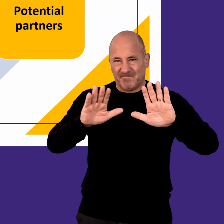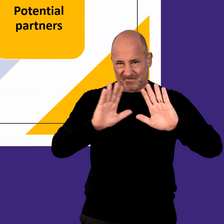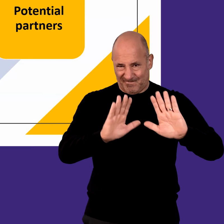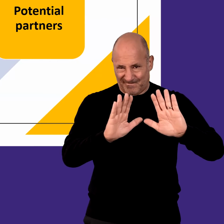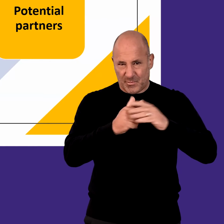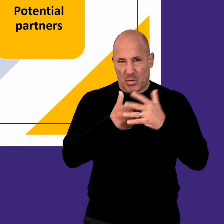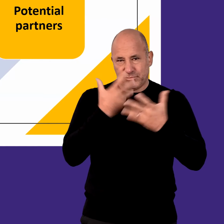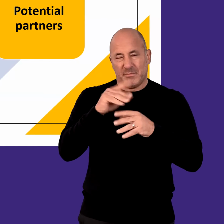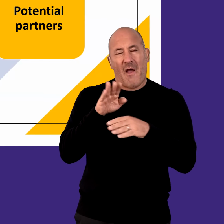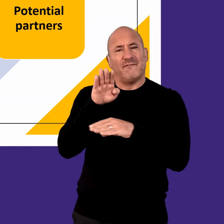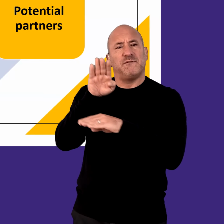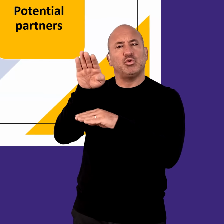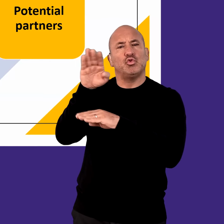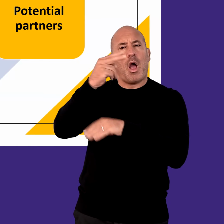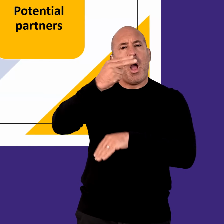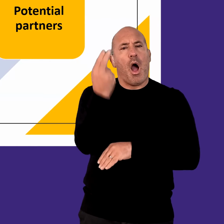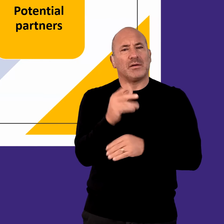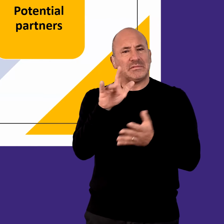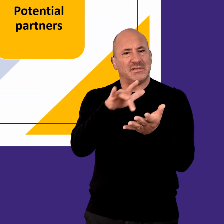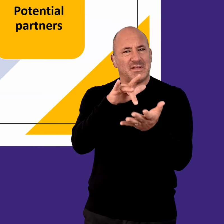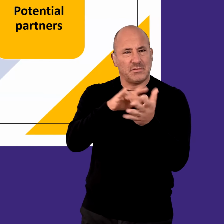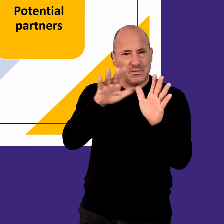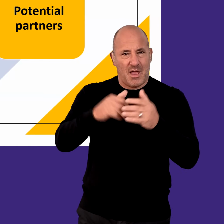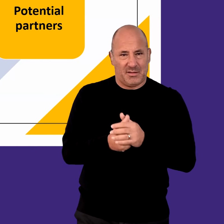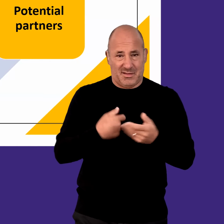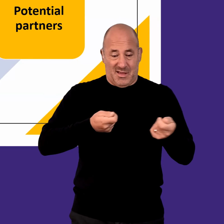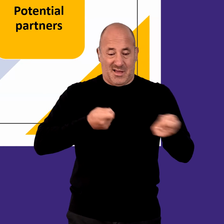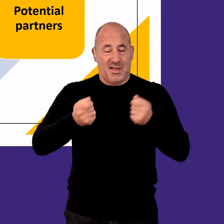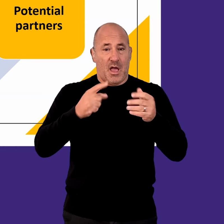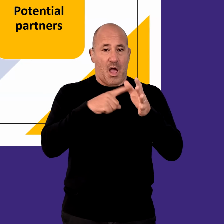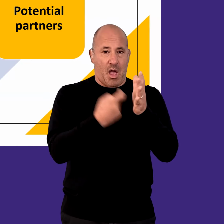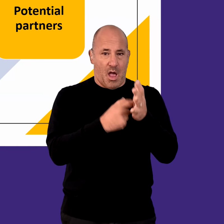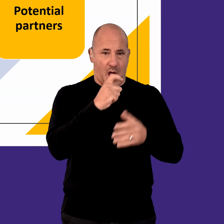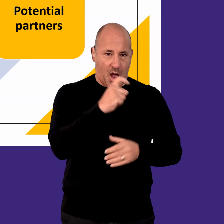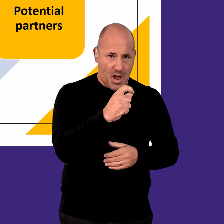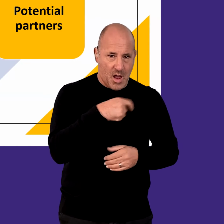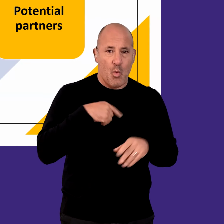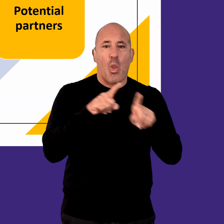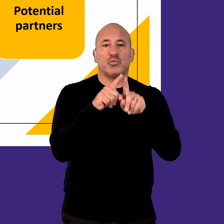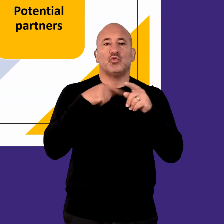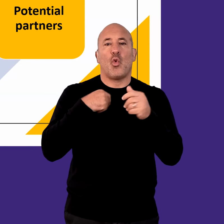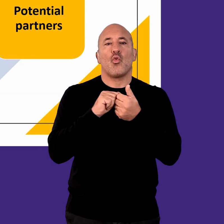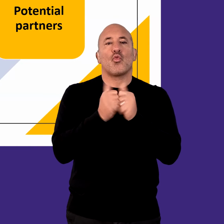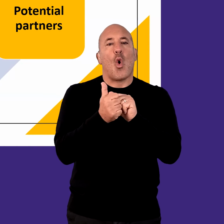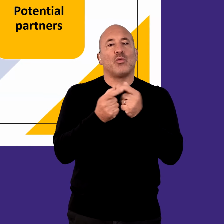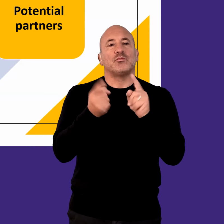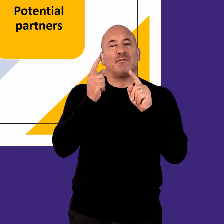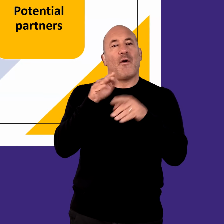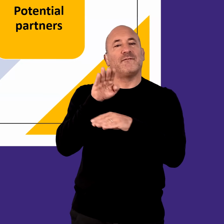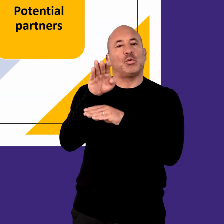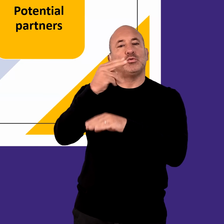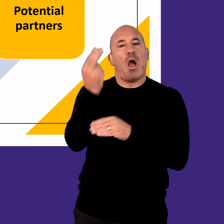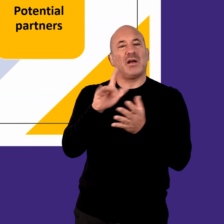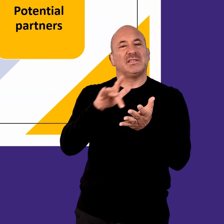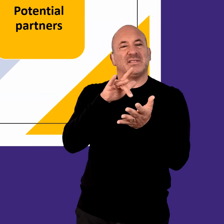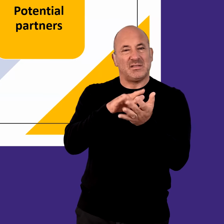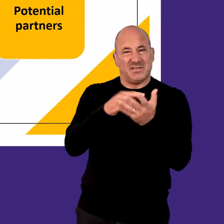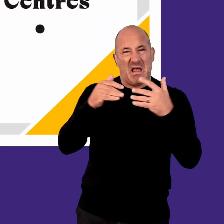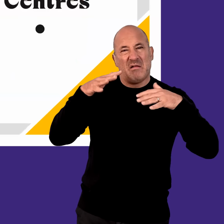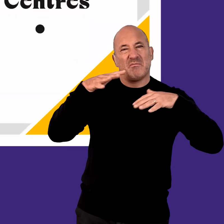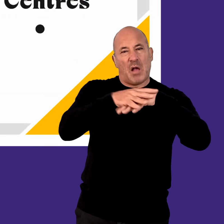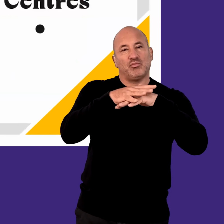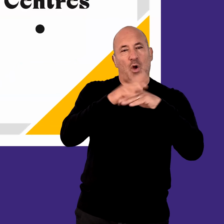I'm going to just digress a little bit here and talk about Future Arts Centres. So, as well as running ARC, I'm also co-director of Future